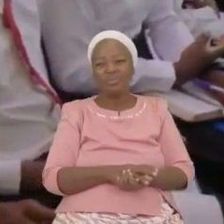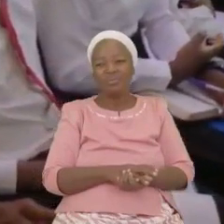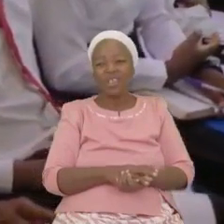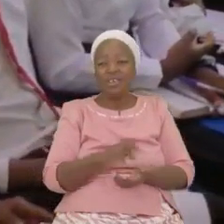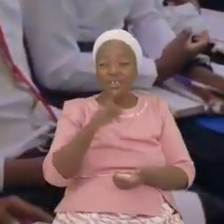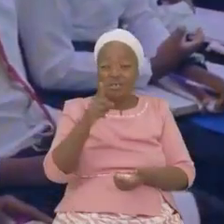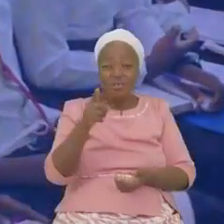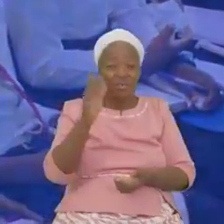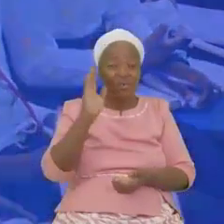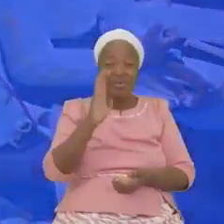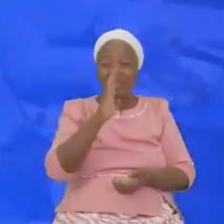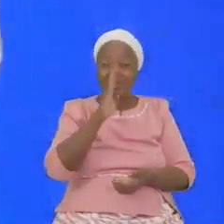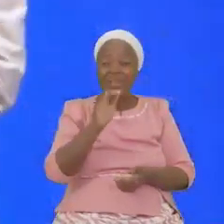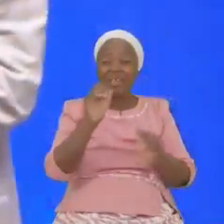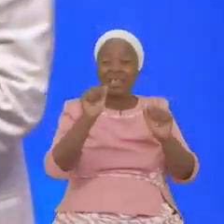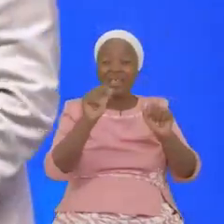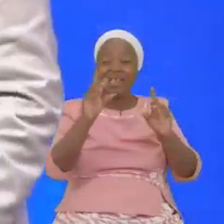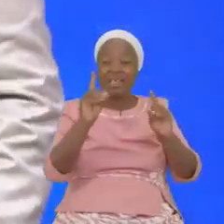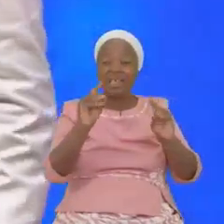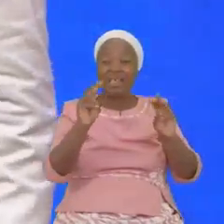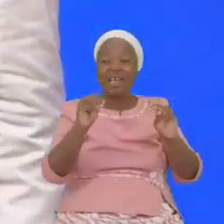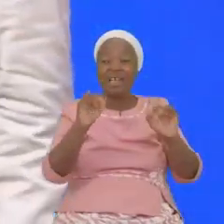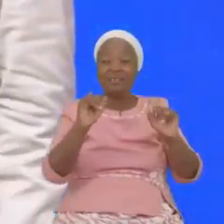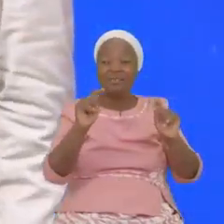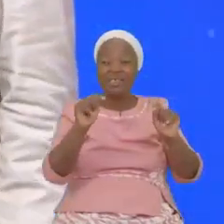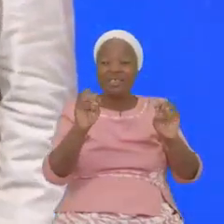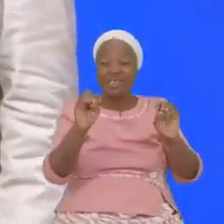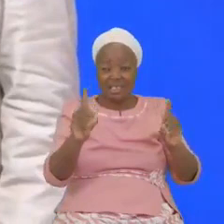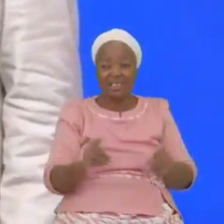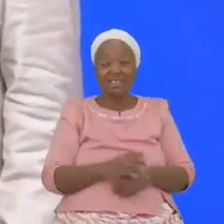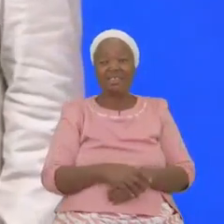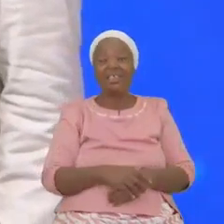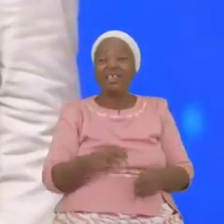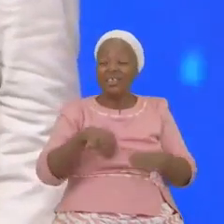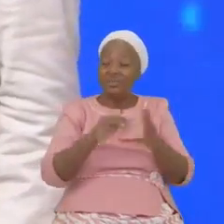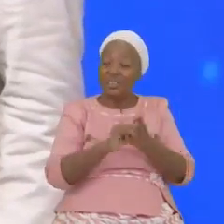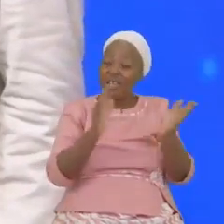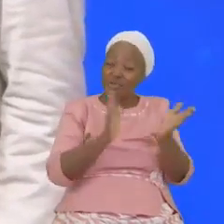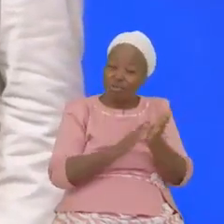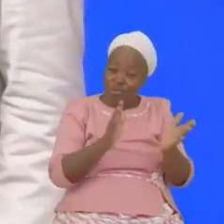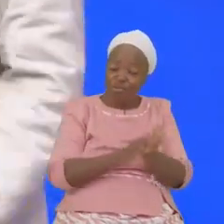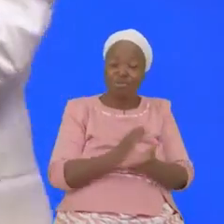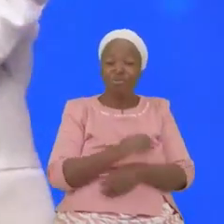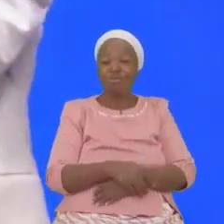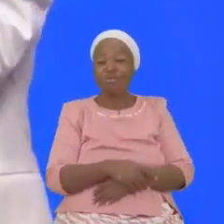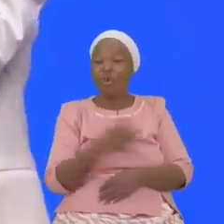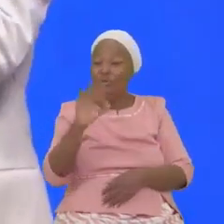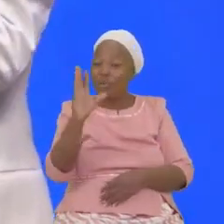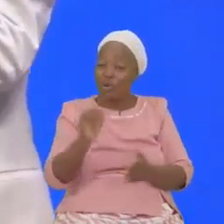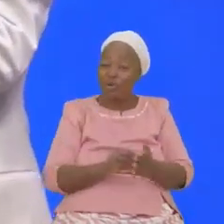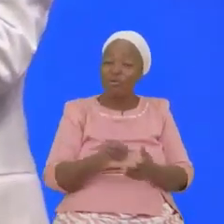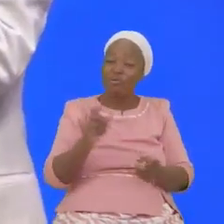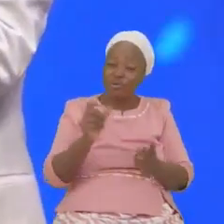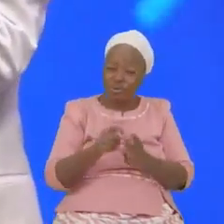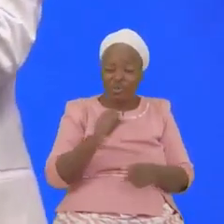A brother needed to get somewhere, and he was to take